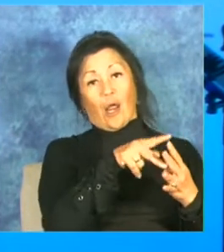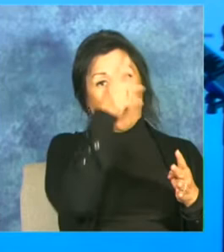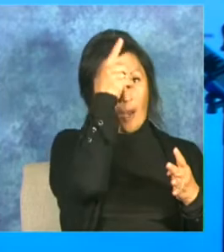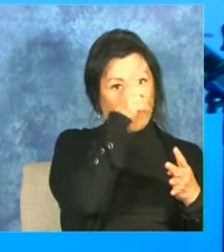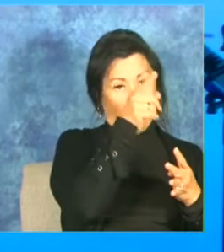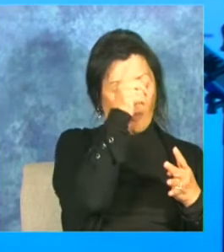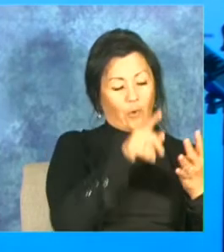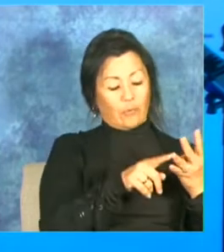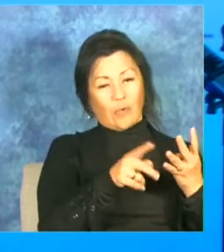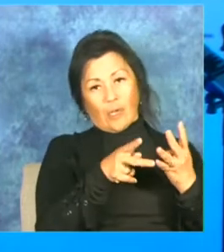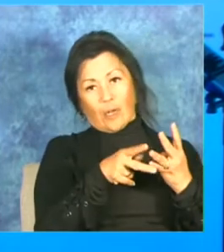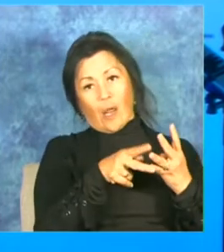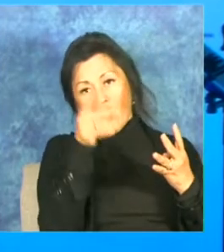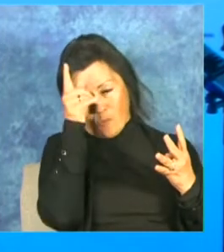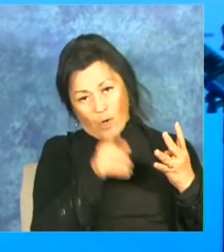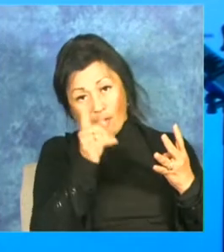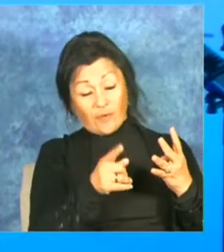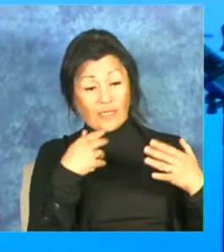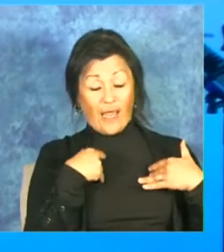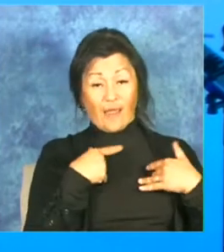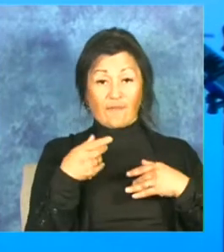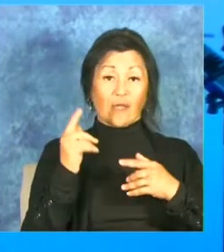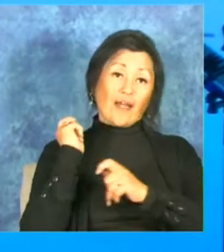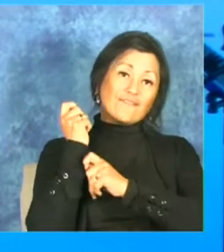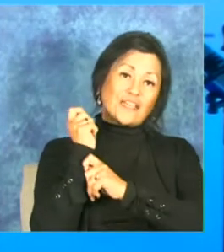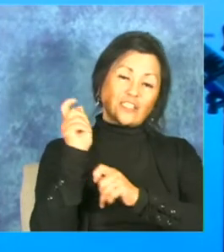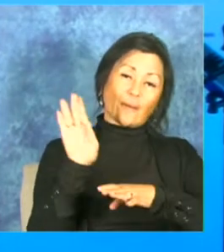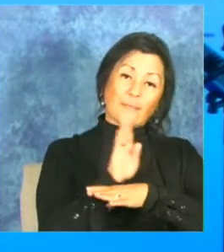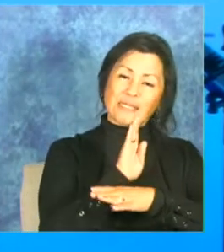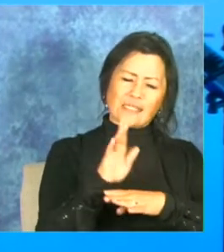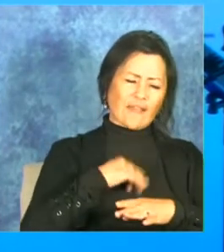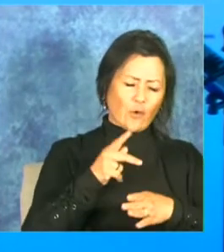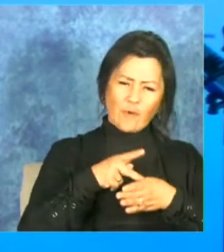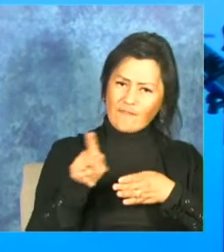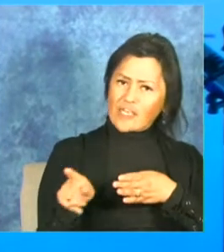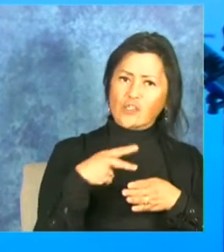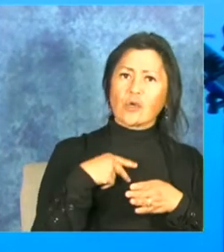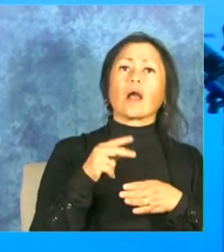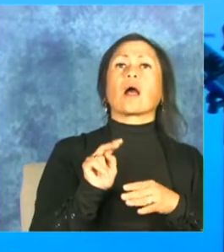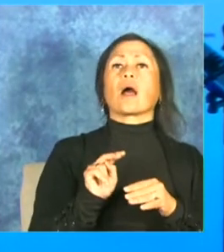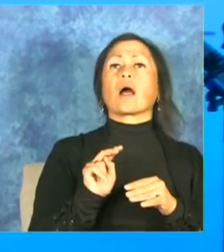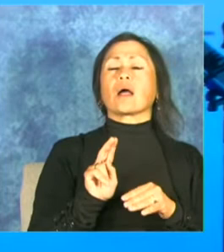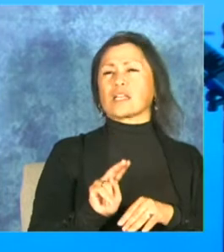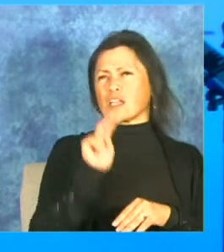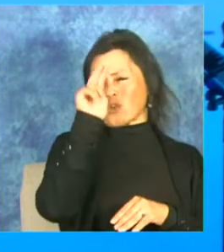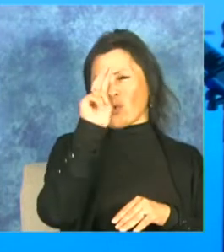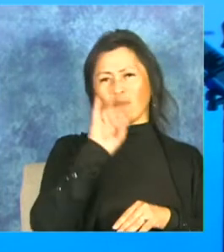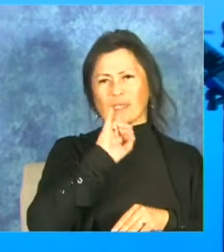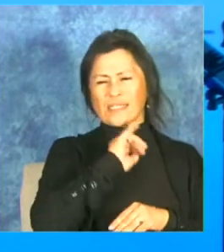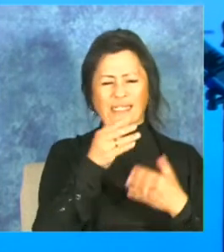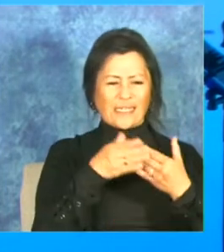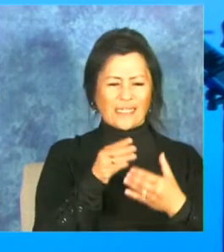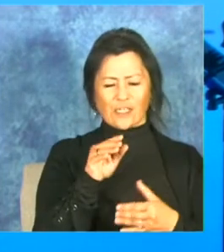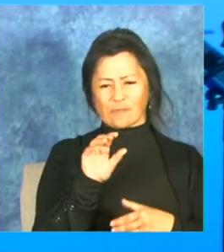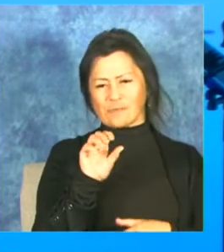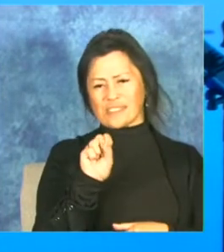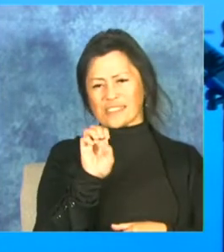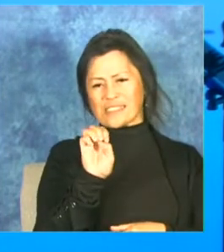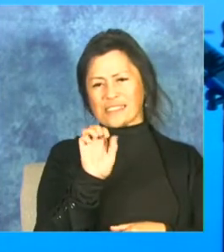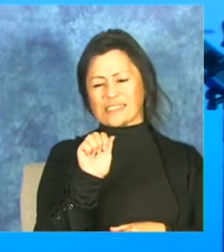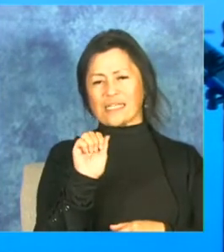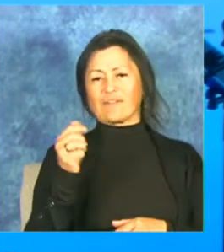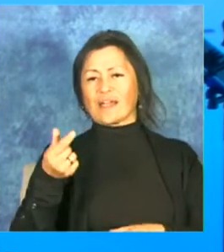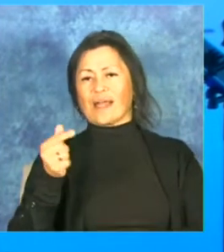fishing business. They were professionals. They were in northern Israel around the Sea of Galilee, or you'll see in the